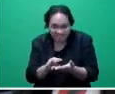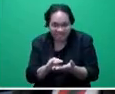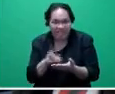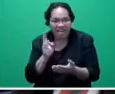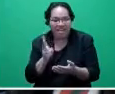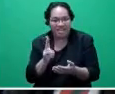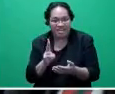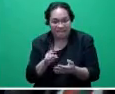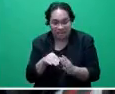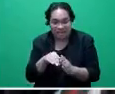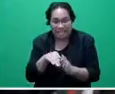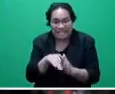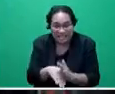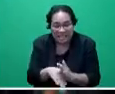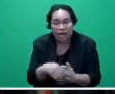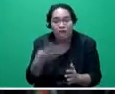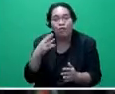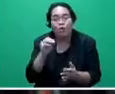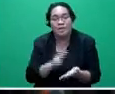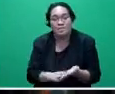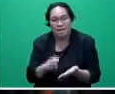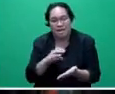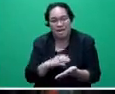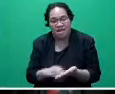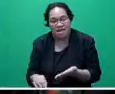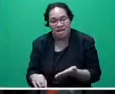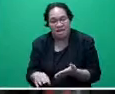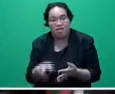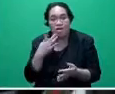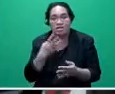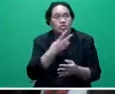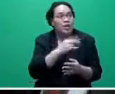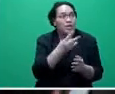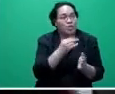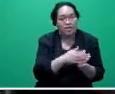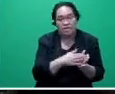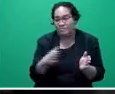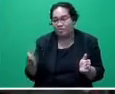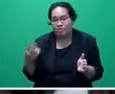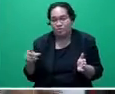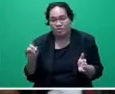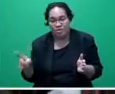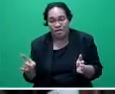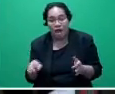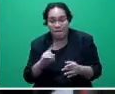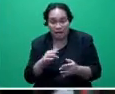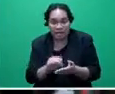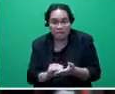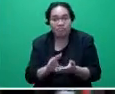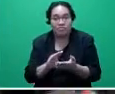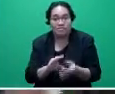2019, and a further decrease, almost 40 million, in its 2020 forecast. But there's an increase of